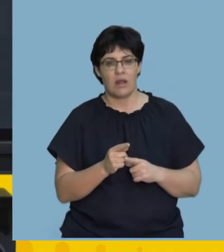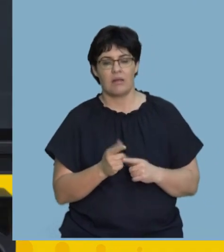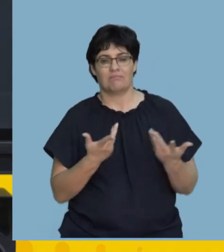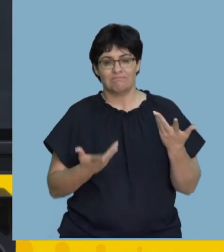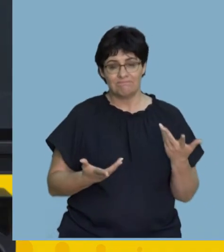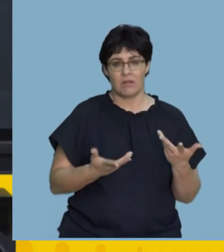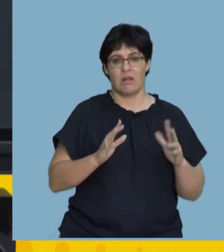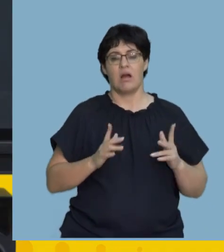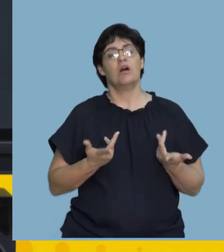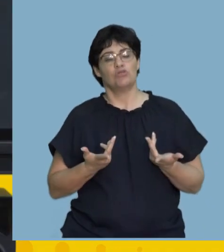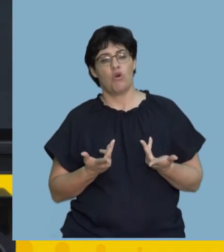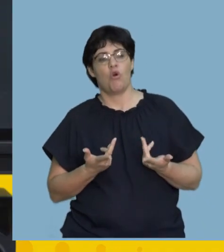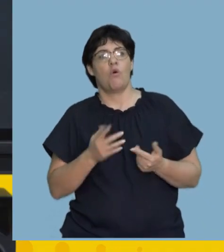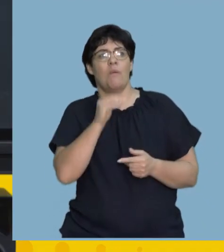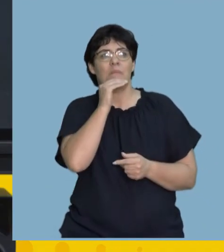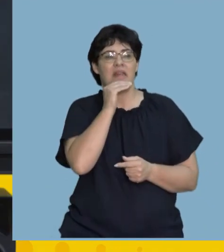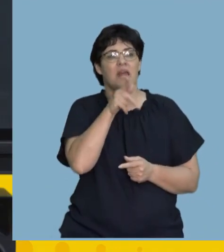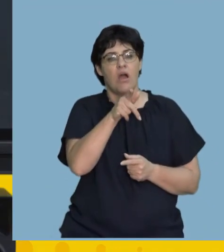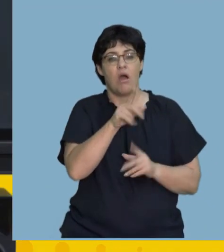of, the concepts, in